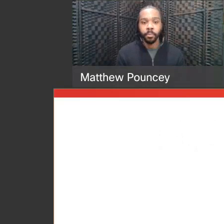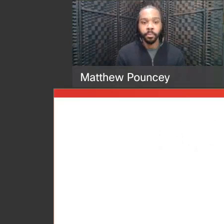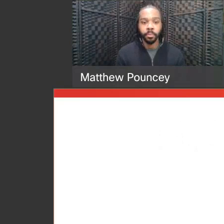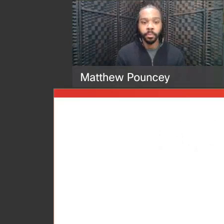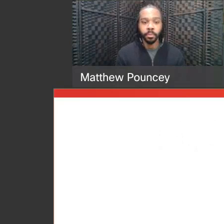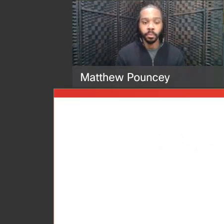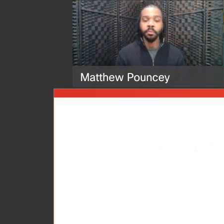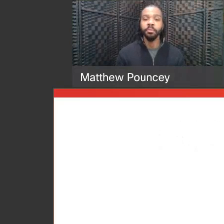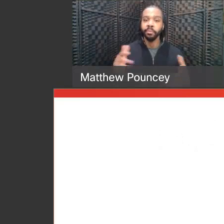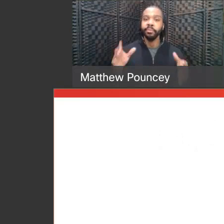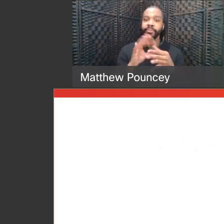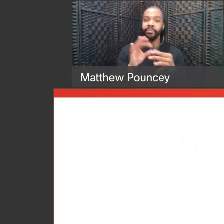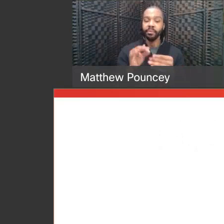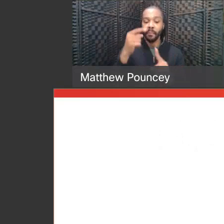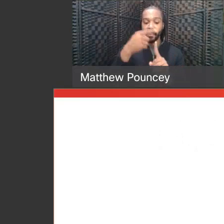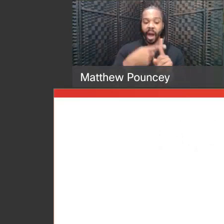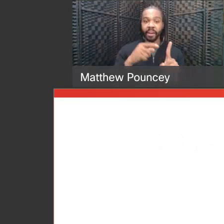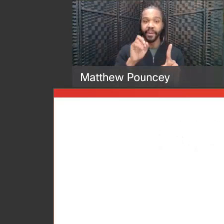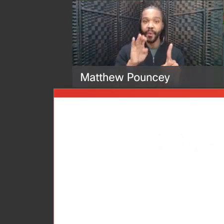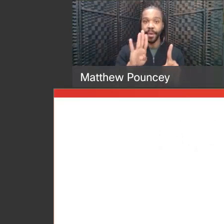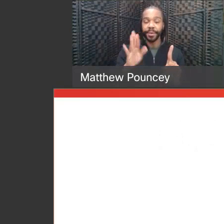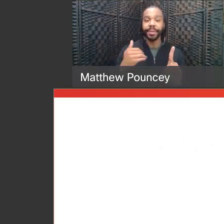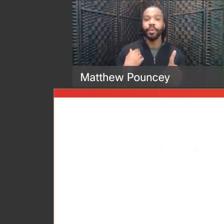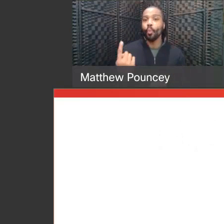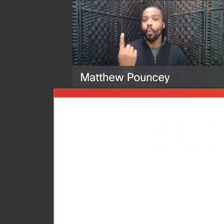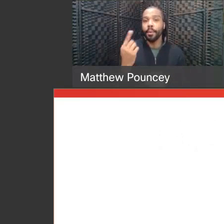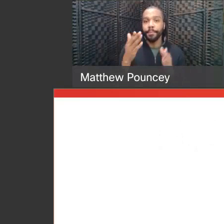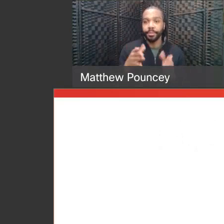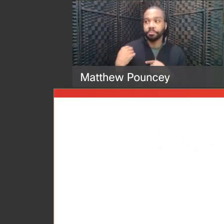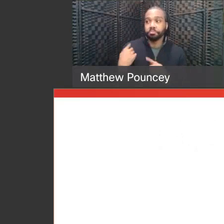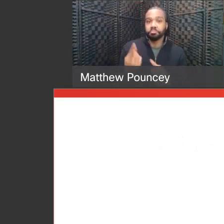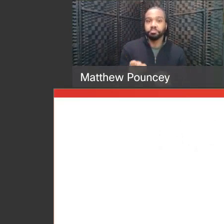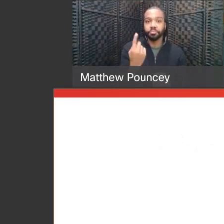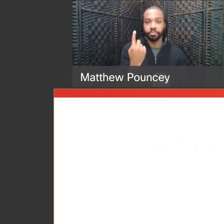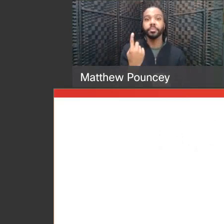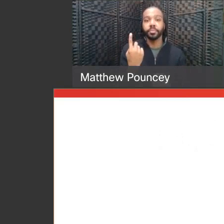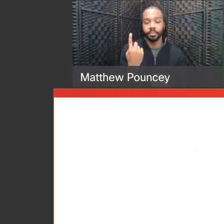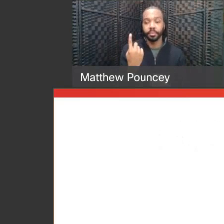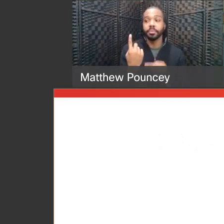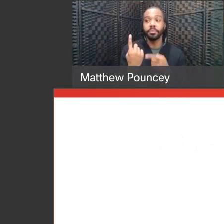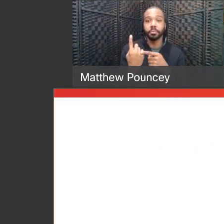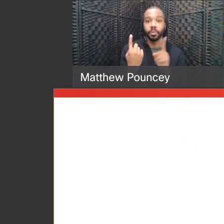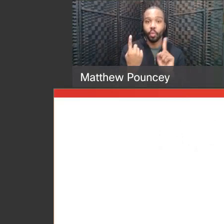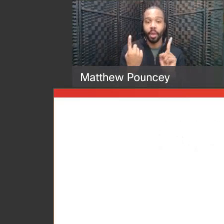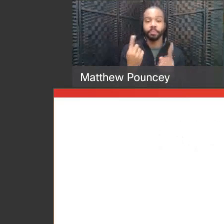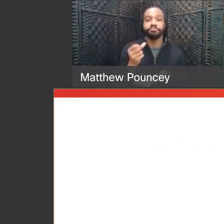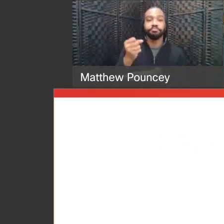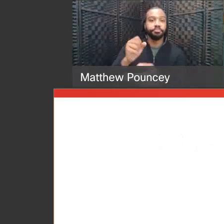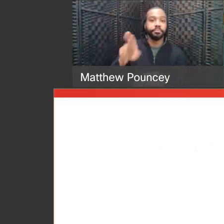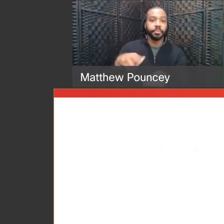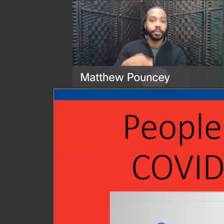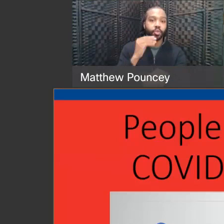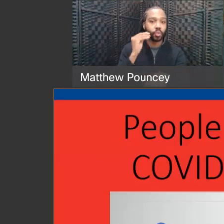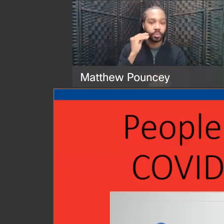So as I said, in the month of February, we've had one person so far, and that one person was in a natural home.